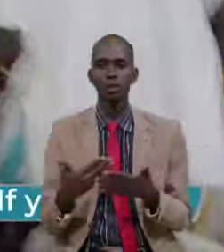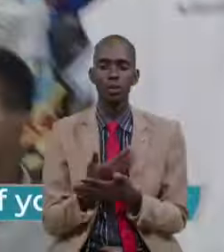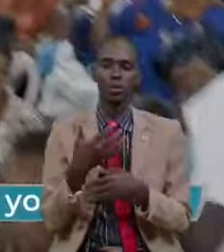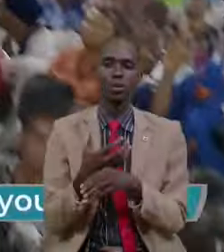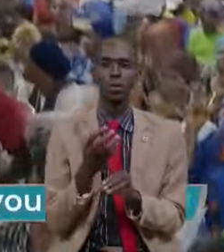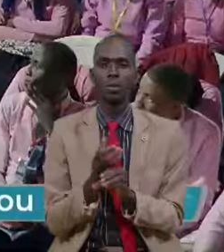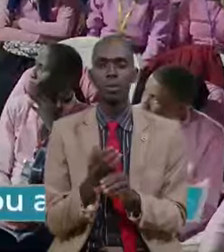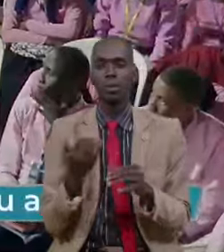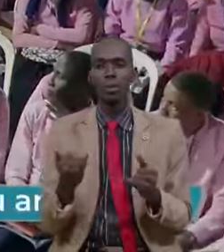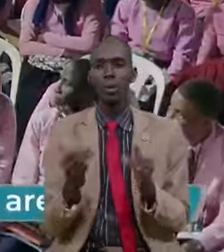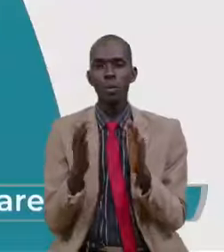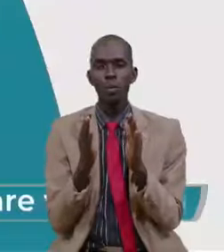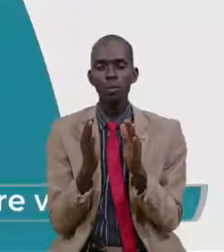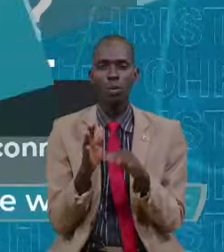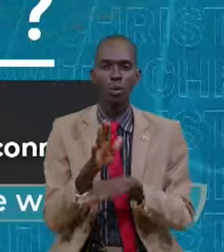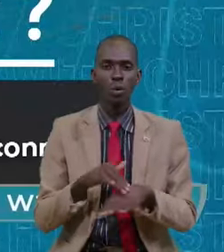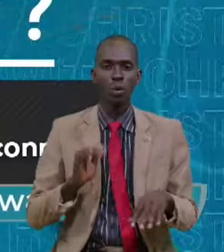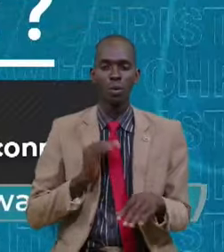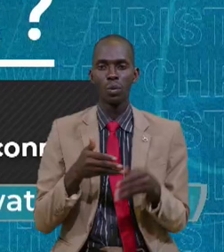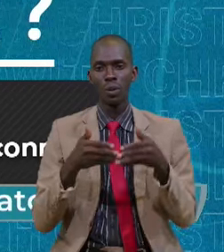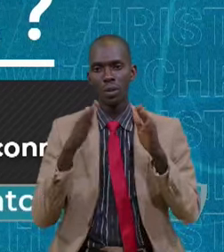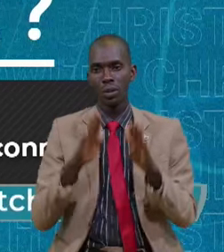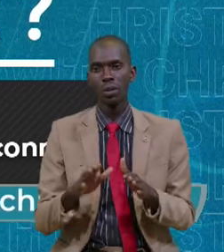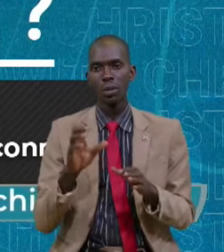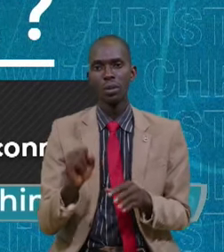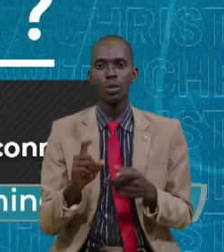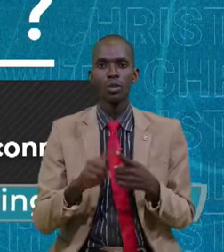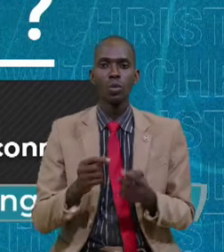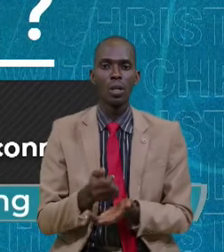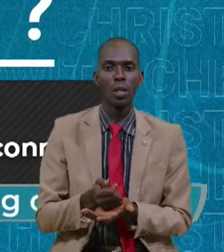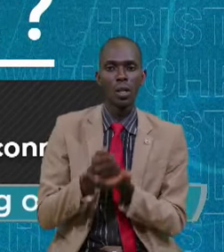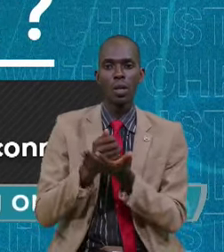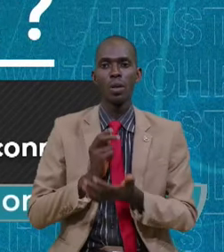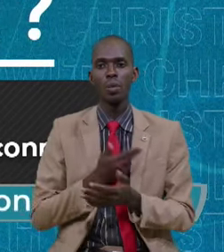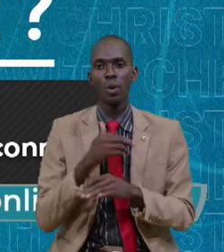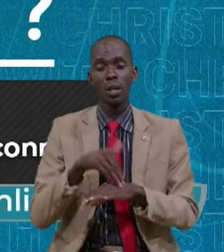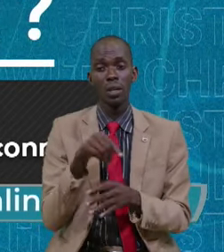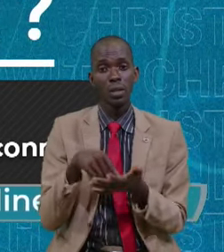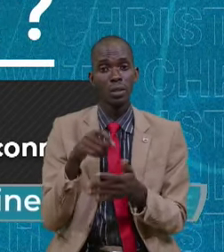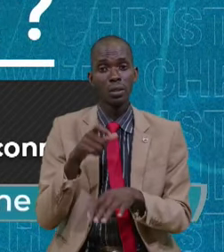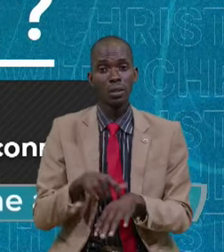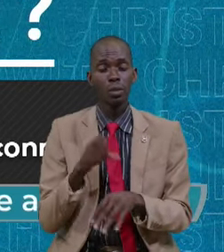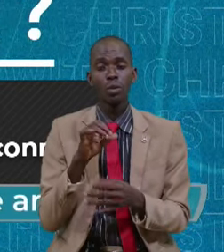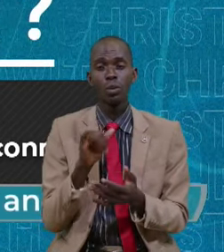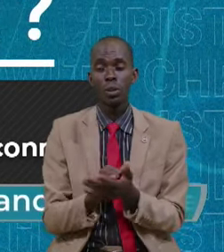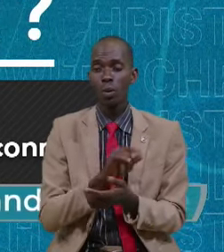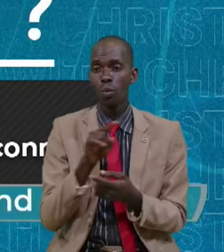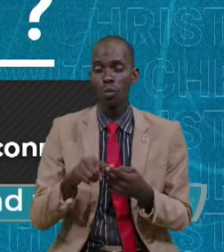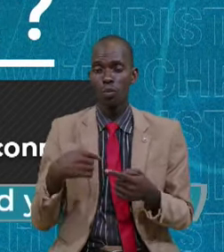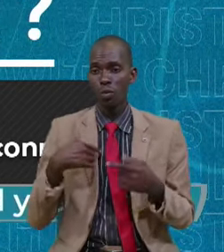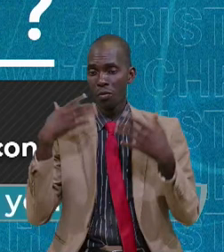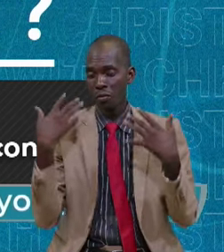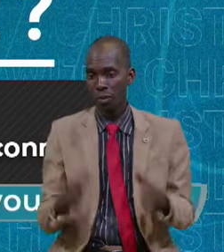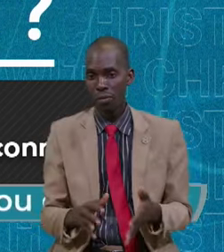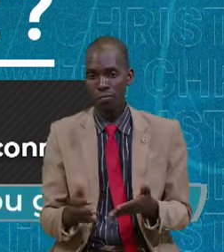our overseer to help us at this time, so that when this is done, I'll come